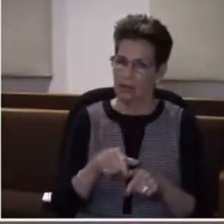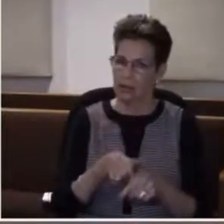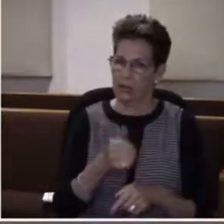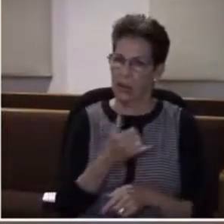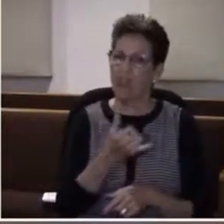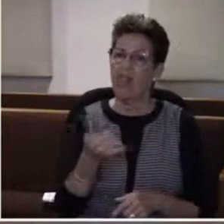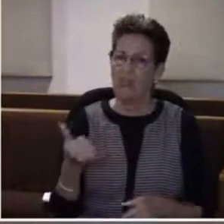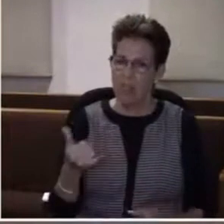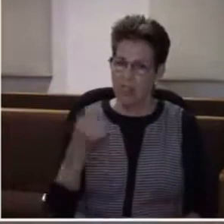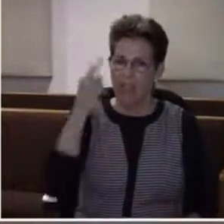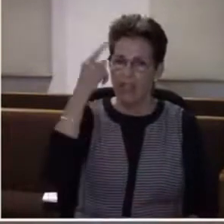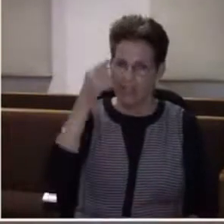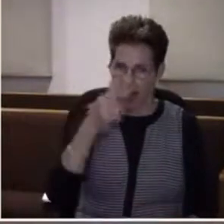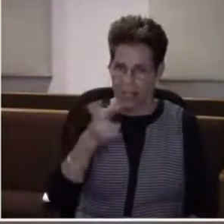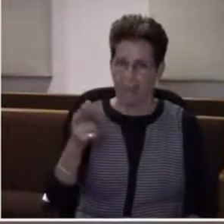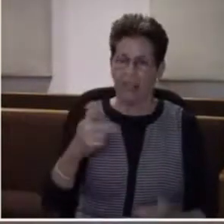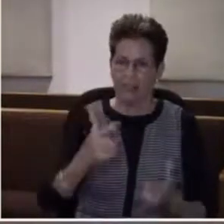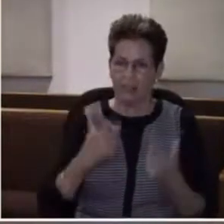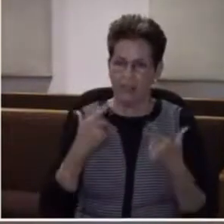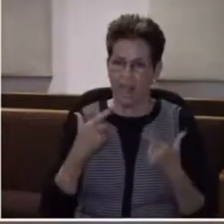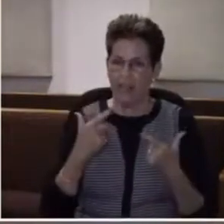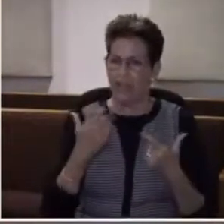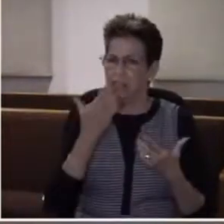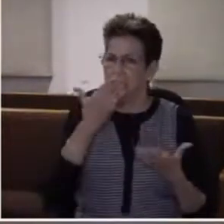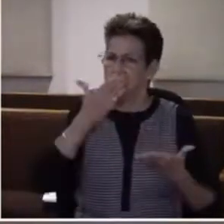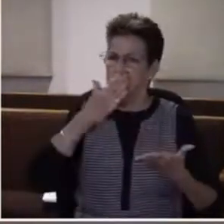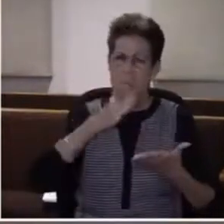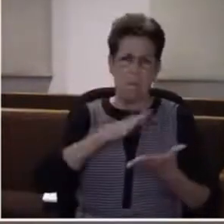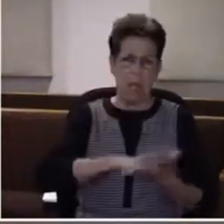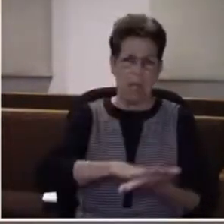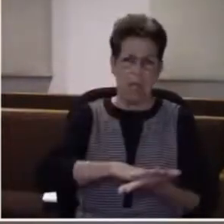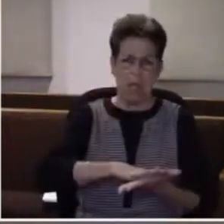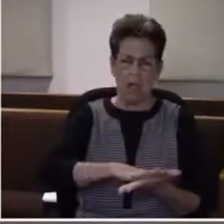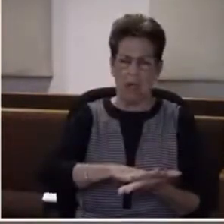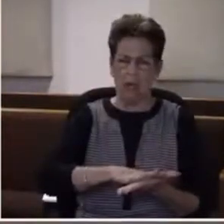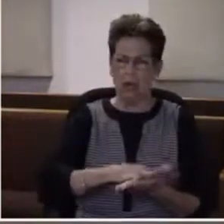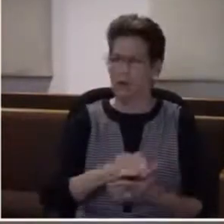life stinks. And therefore,